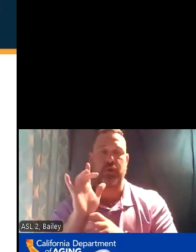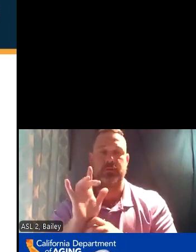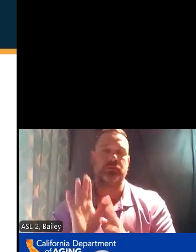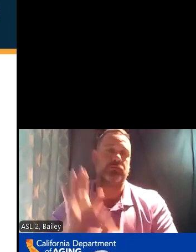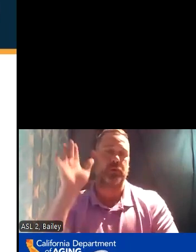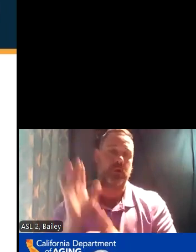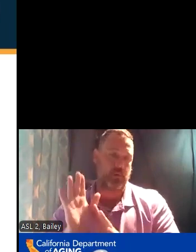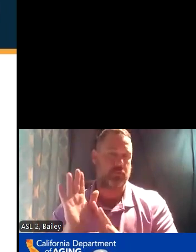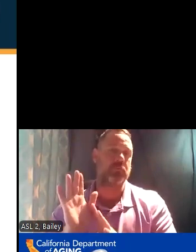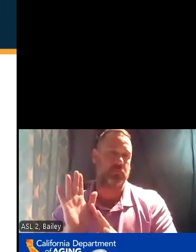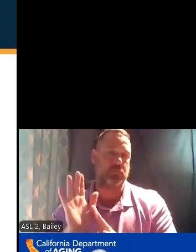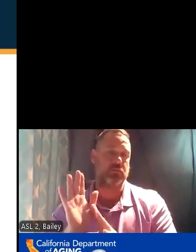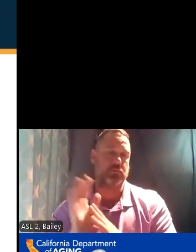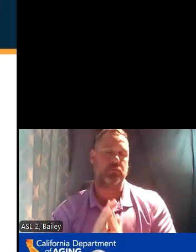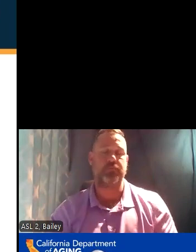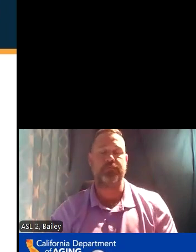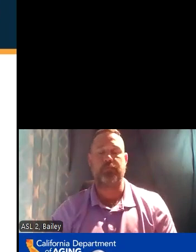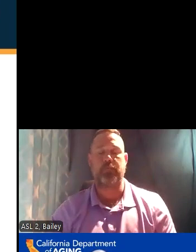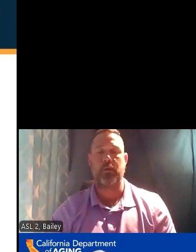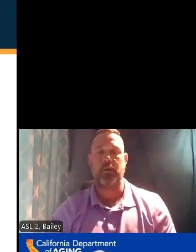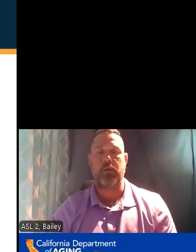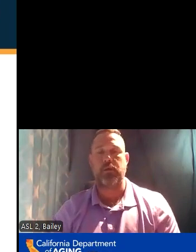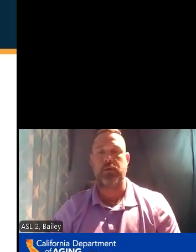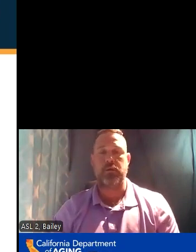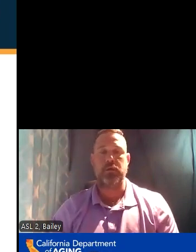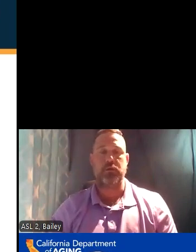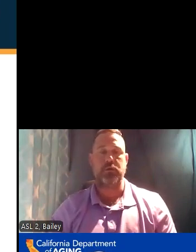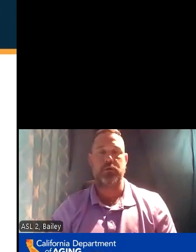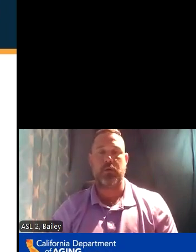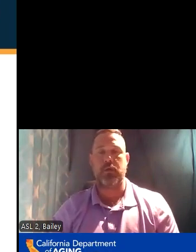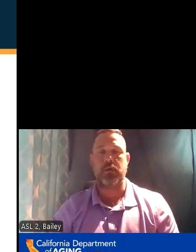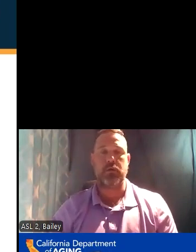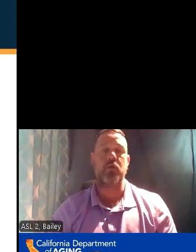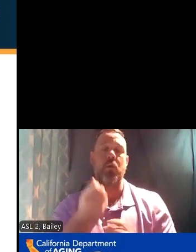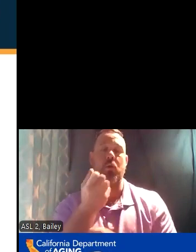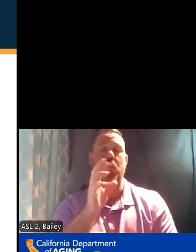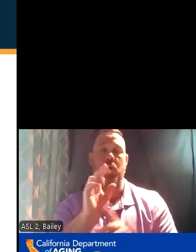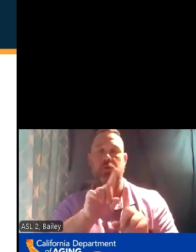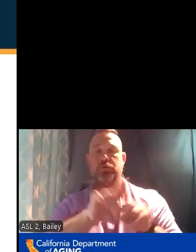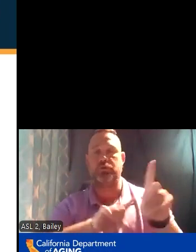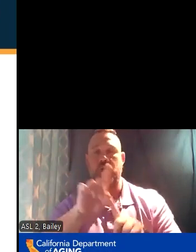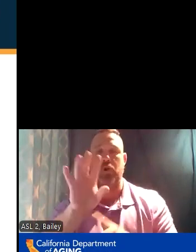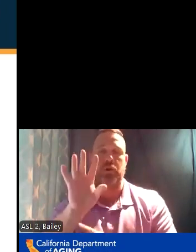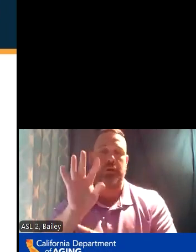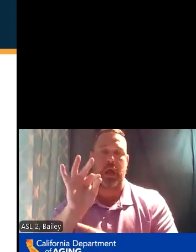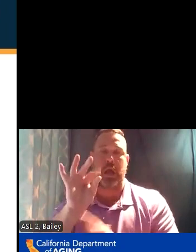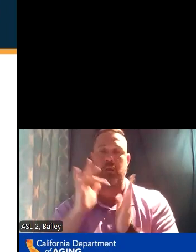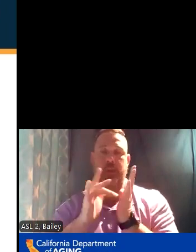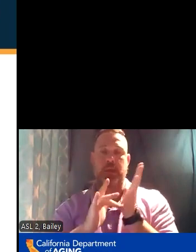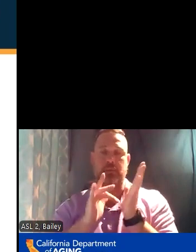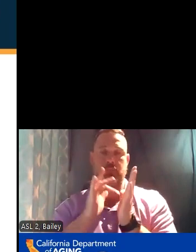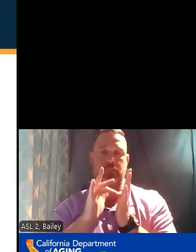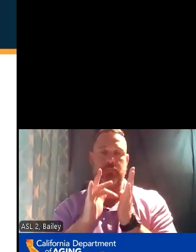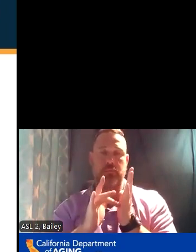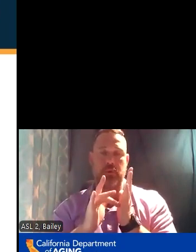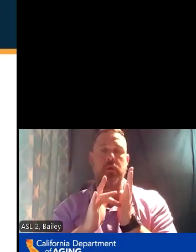hand icon on your Zoom functions or *9 on your phone pad. And of course, written